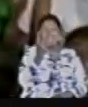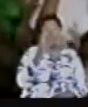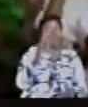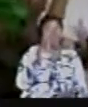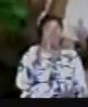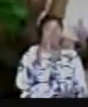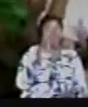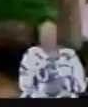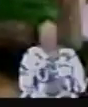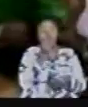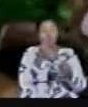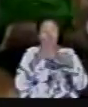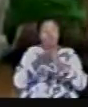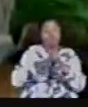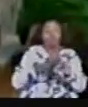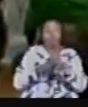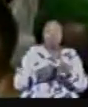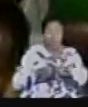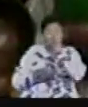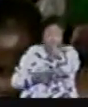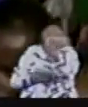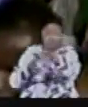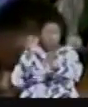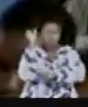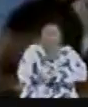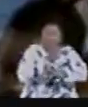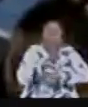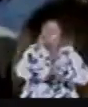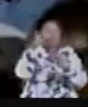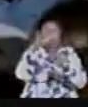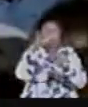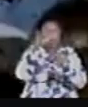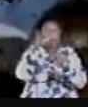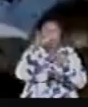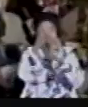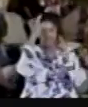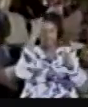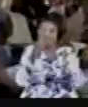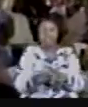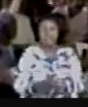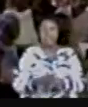from, you conquer in Jesus' name.